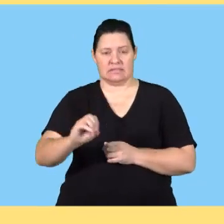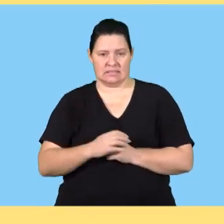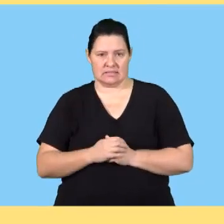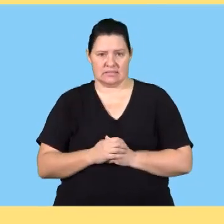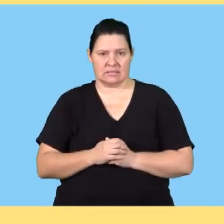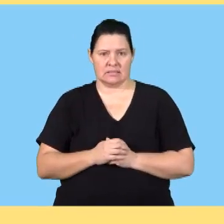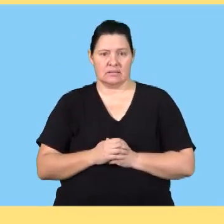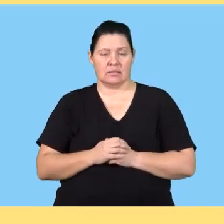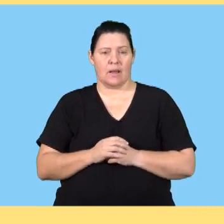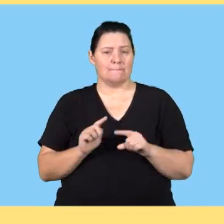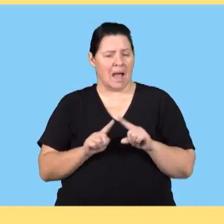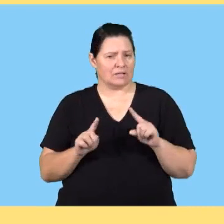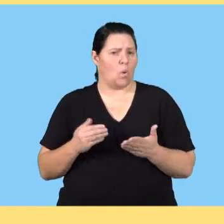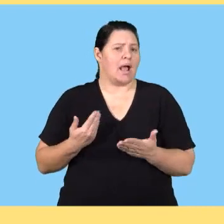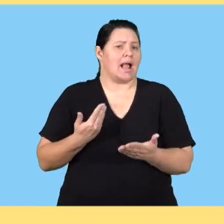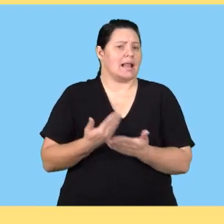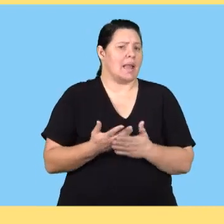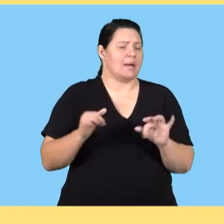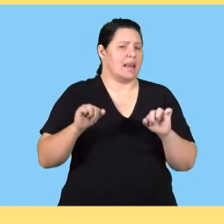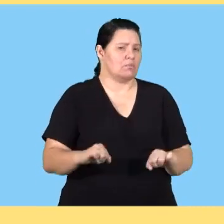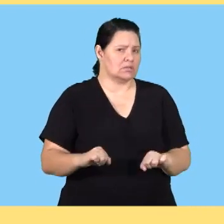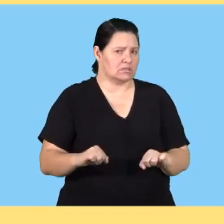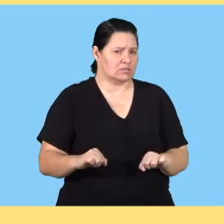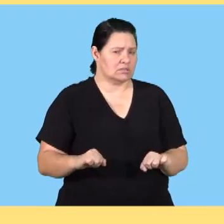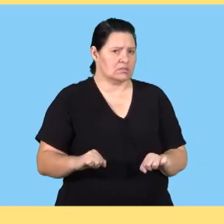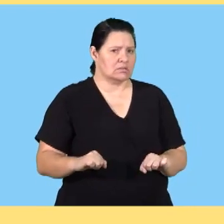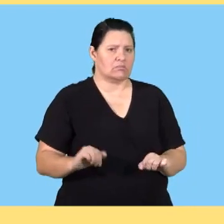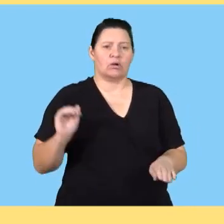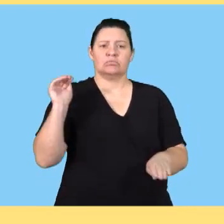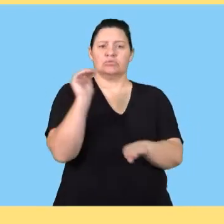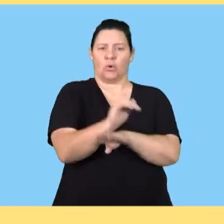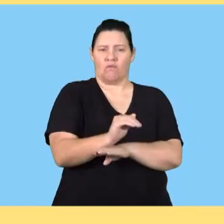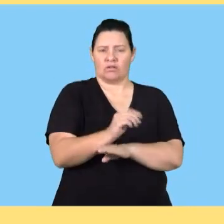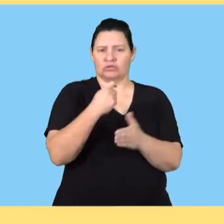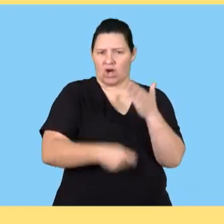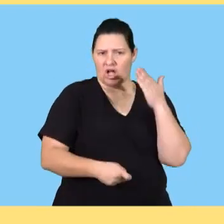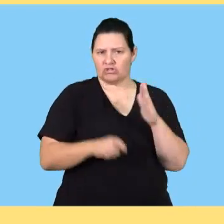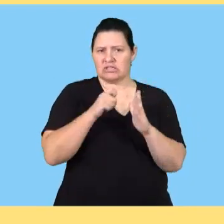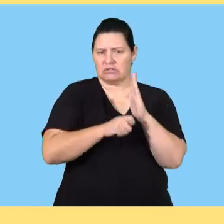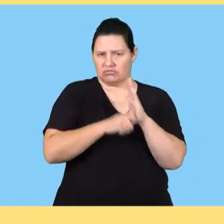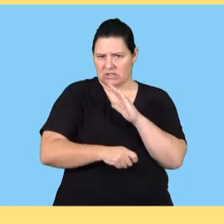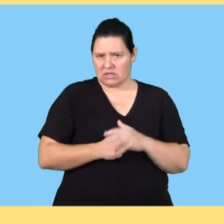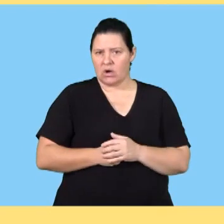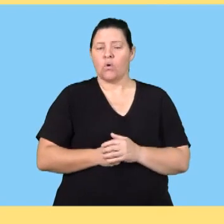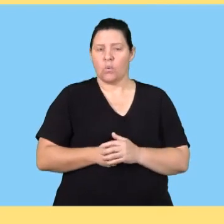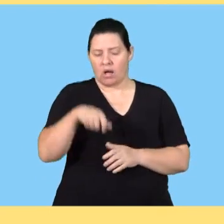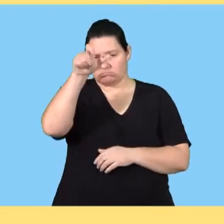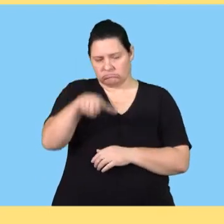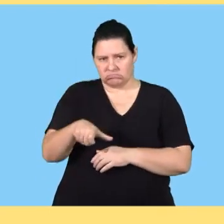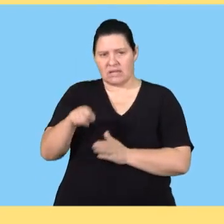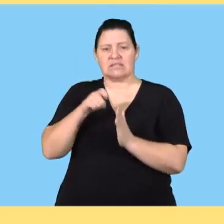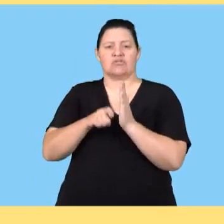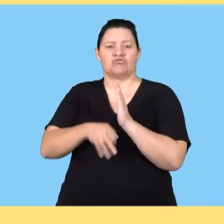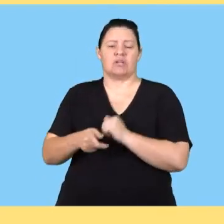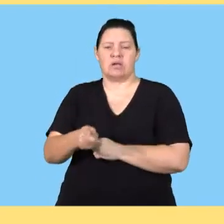1,350. But here we claimed an allowance for an overcharge on stationery. So I need a column for